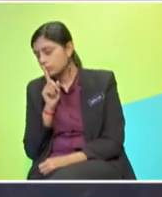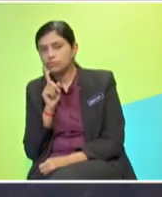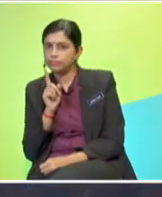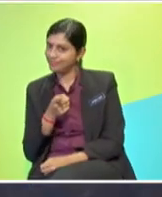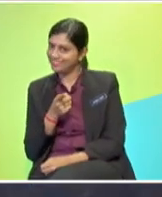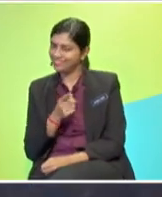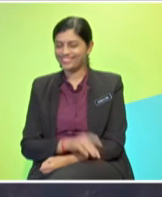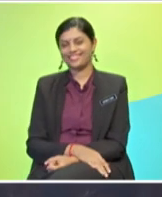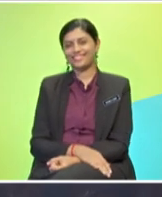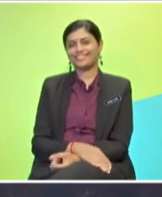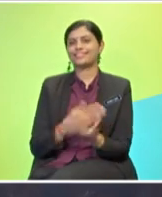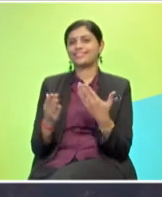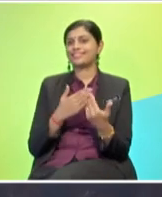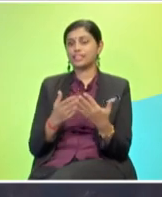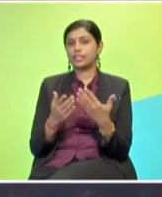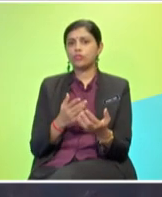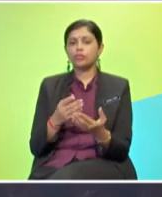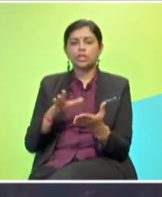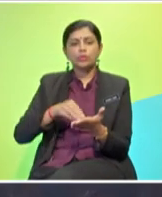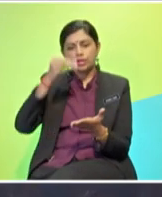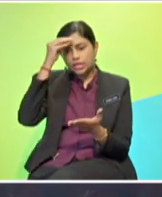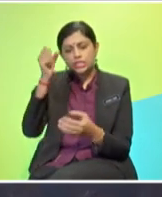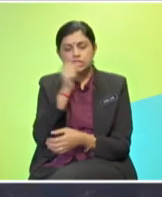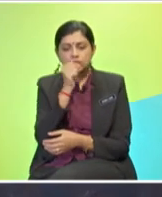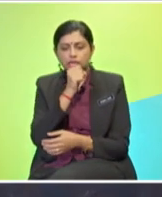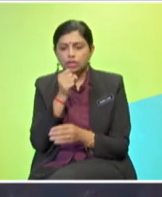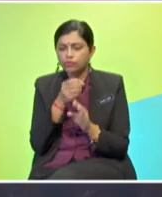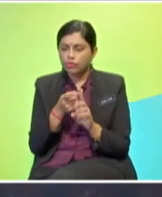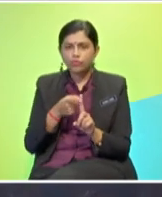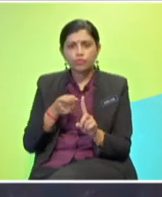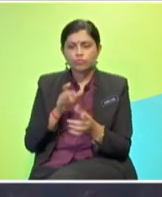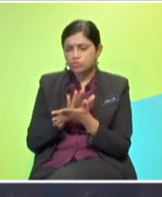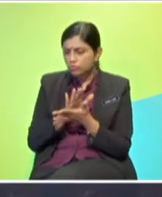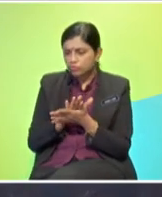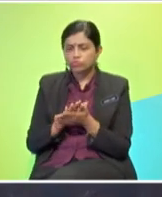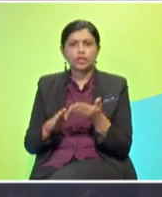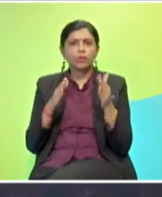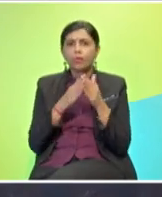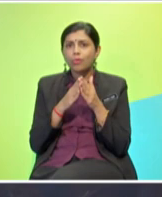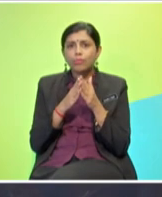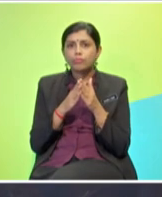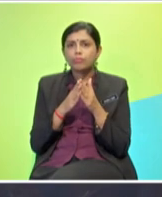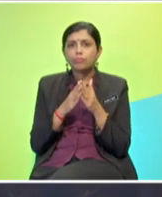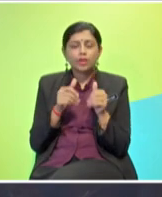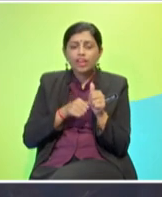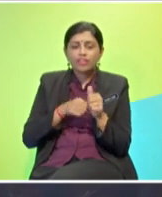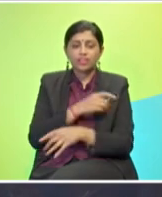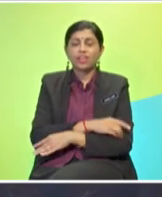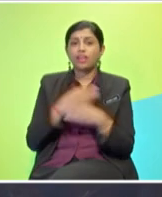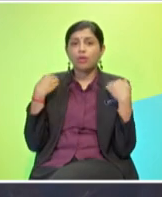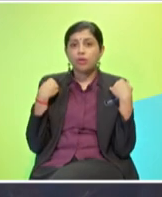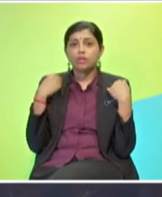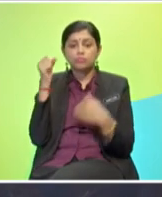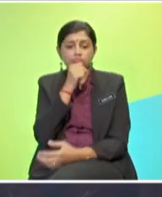learn singing from small. Yes. In school, at home, you know, so singing is part of our activity,